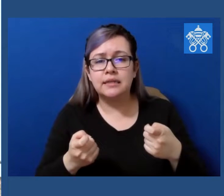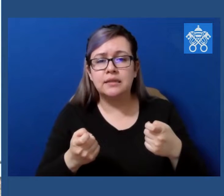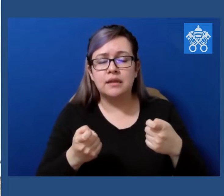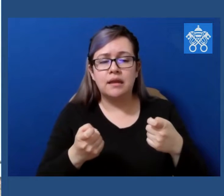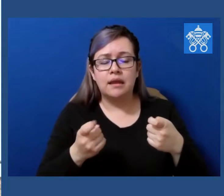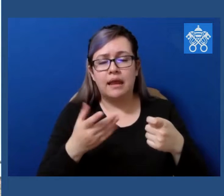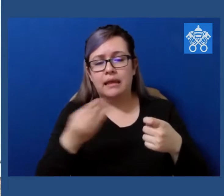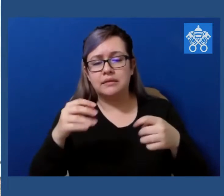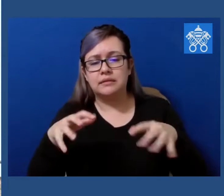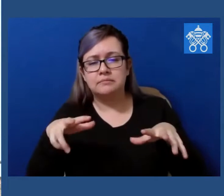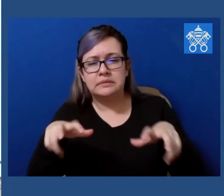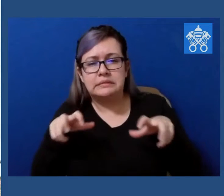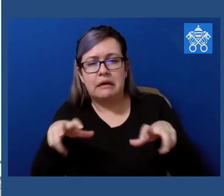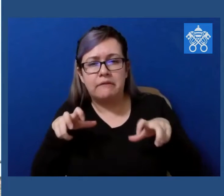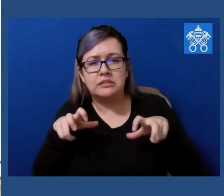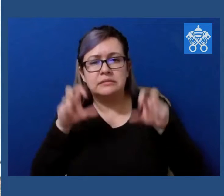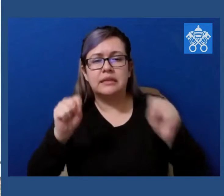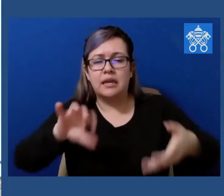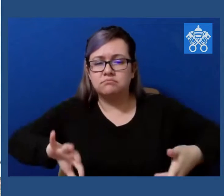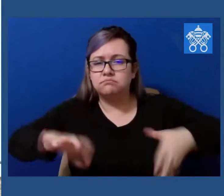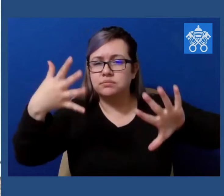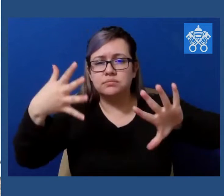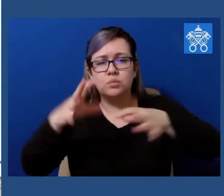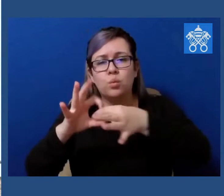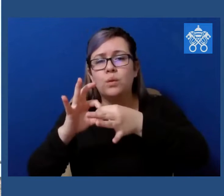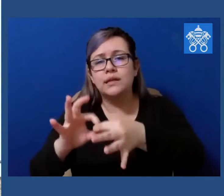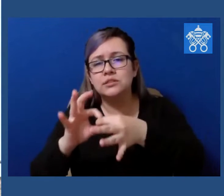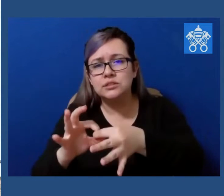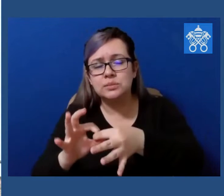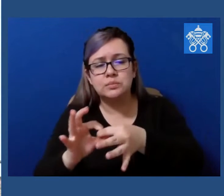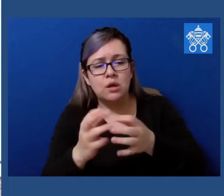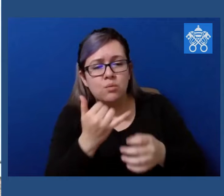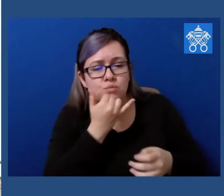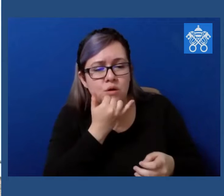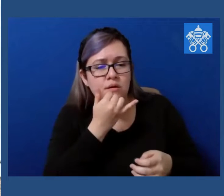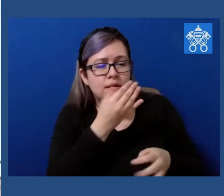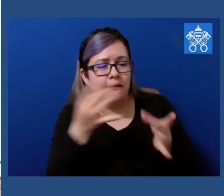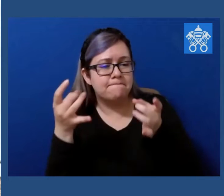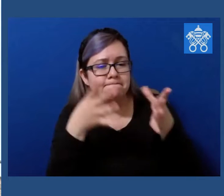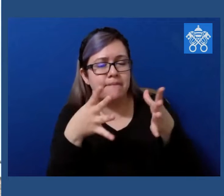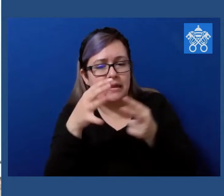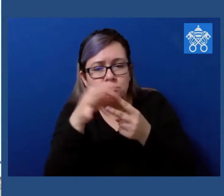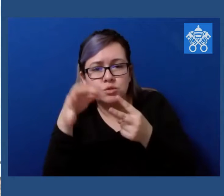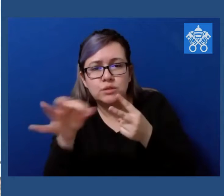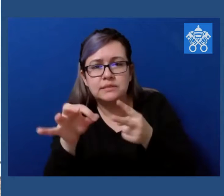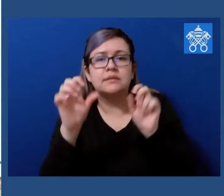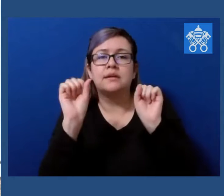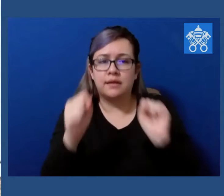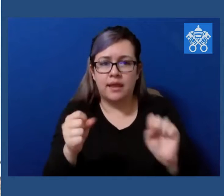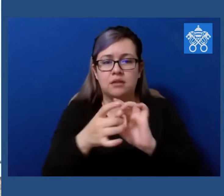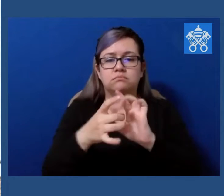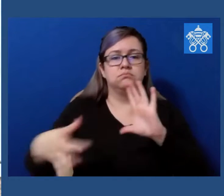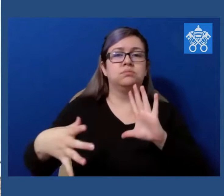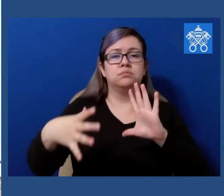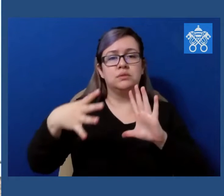Our selfishness can tear apart relationships. Our wrong and violent choices can unleash evil.